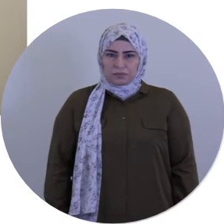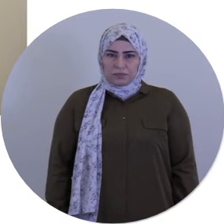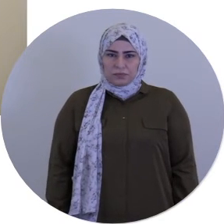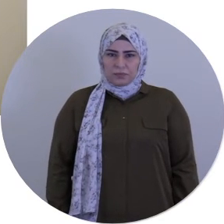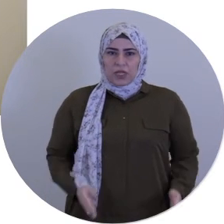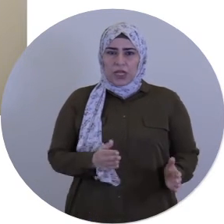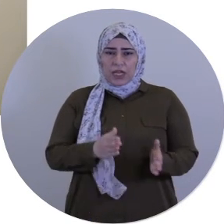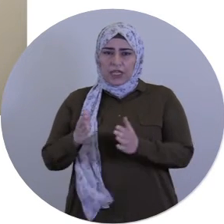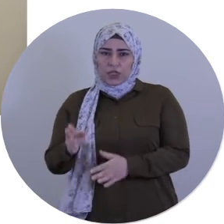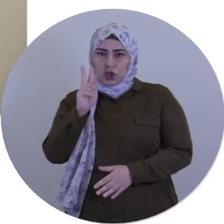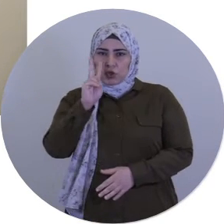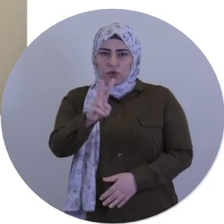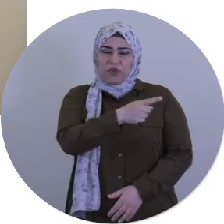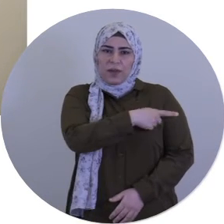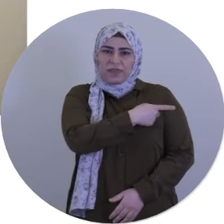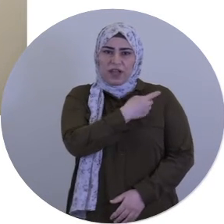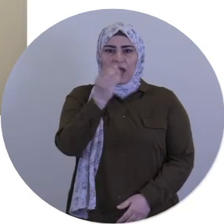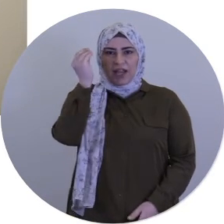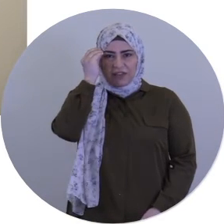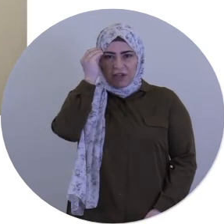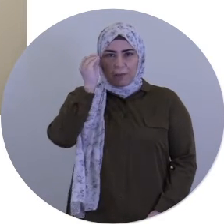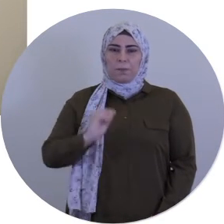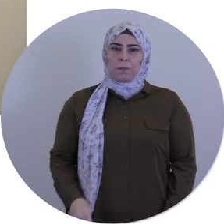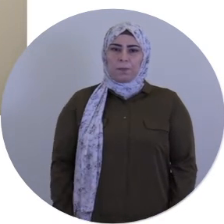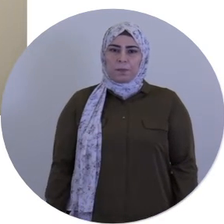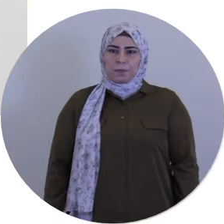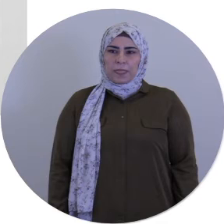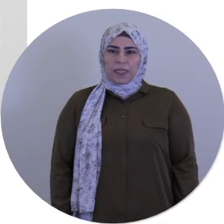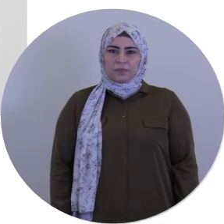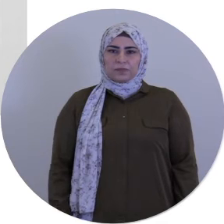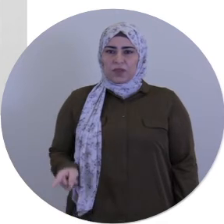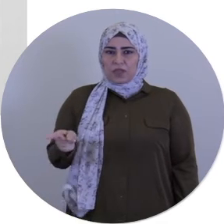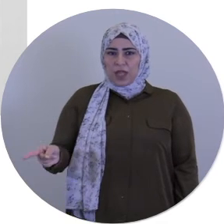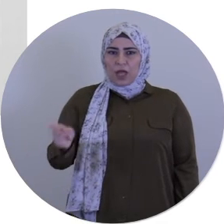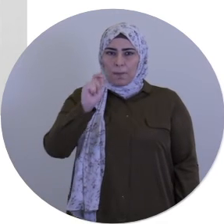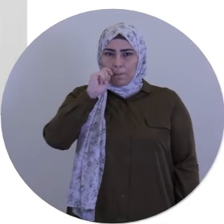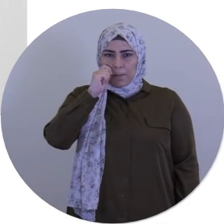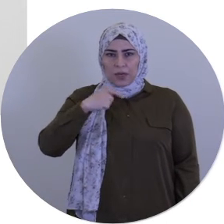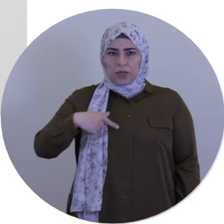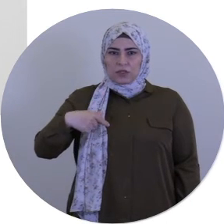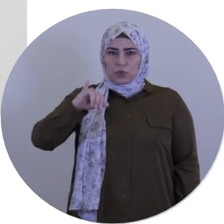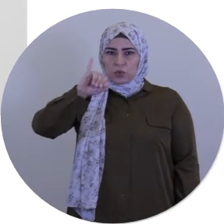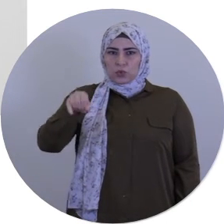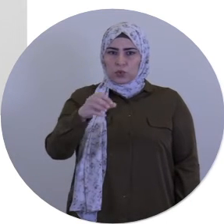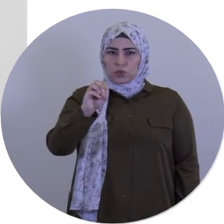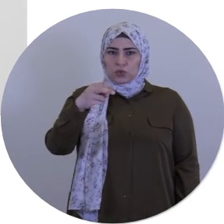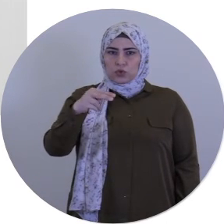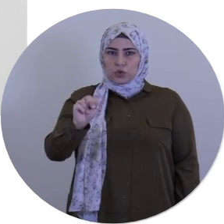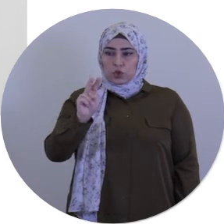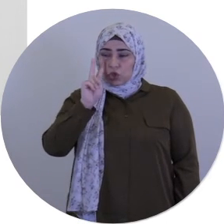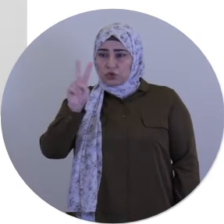look at some examples to make sure that you understand it well. This is John. Now, John had a flat